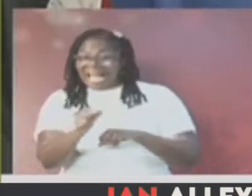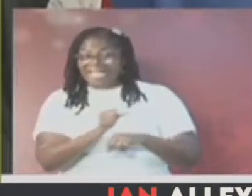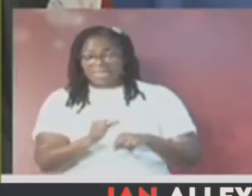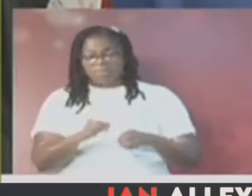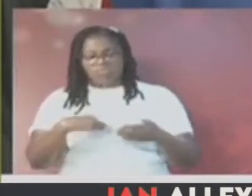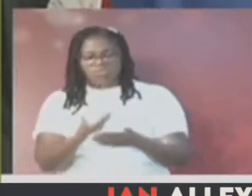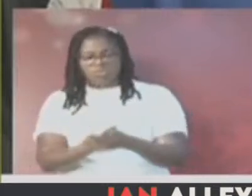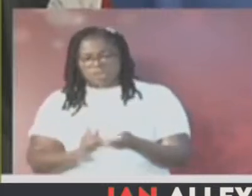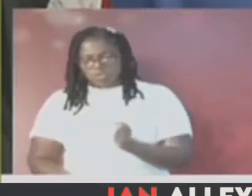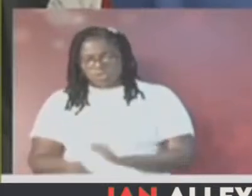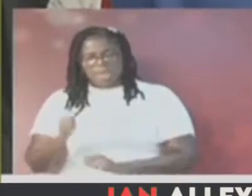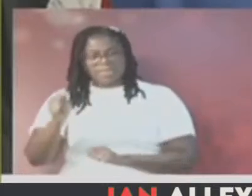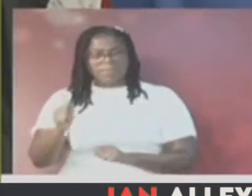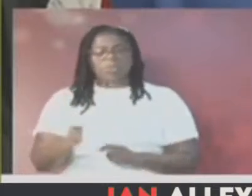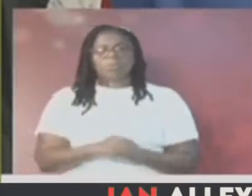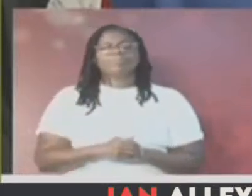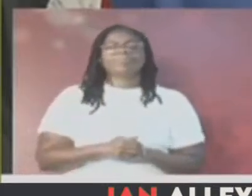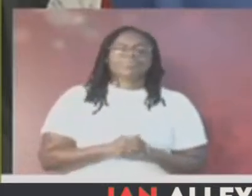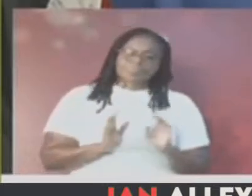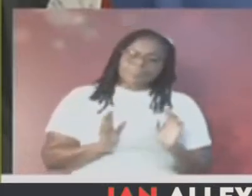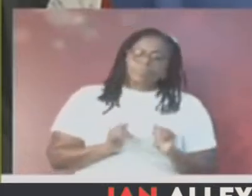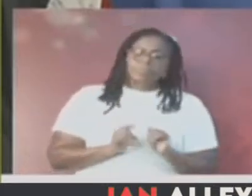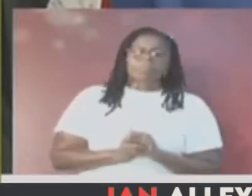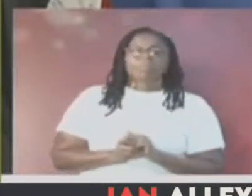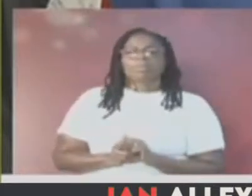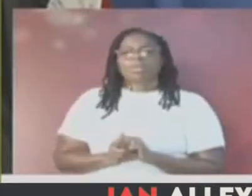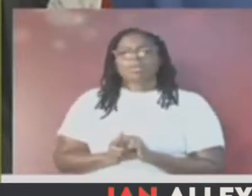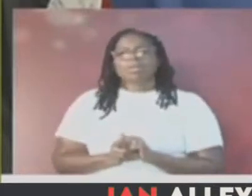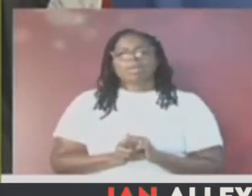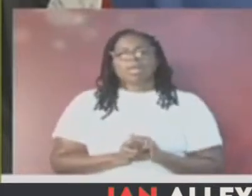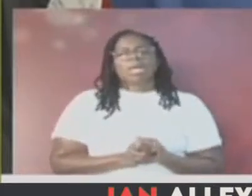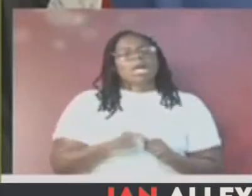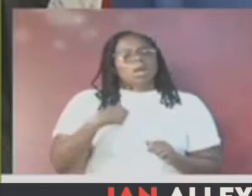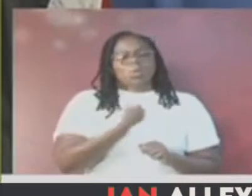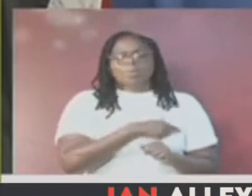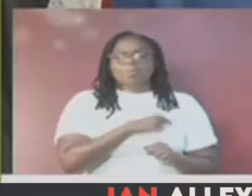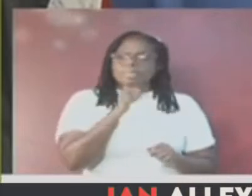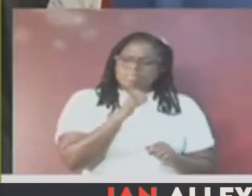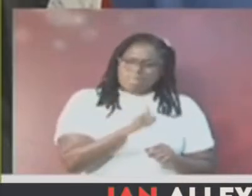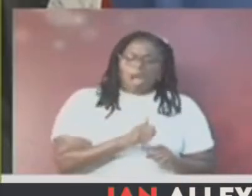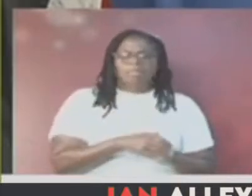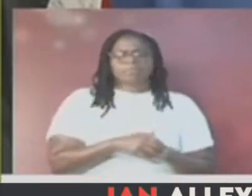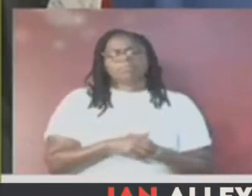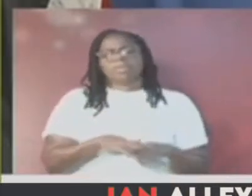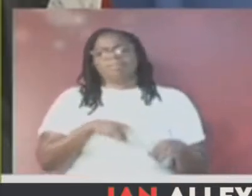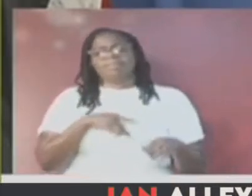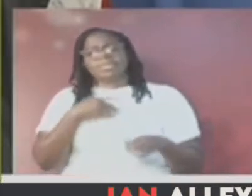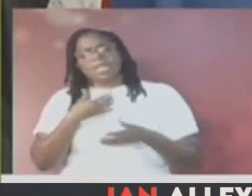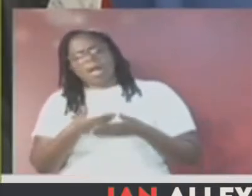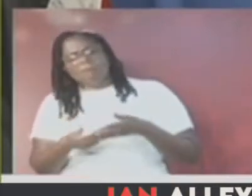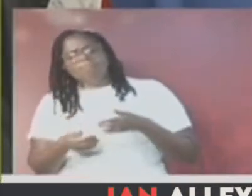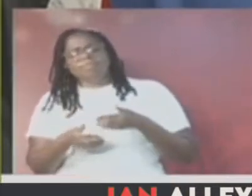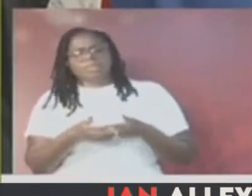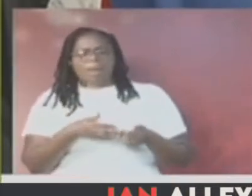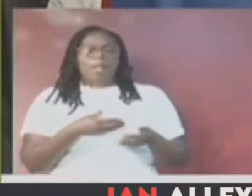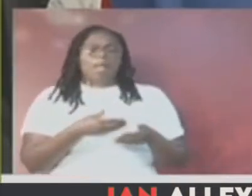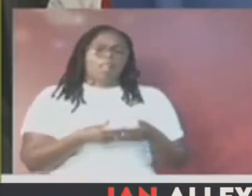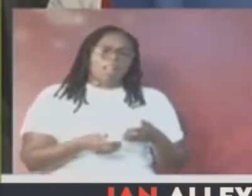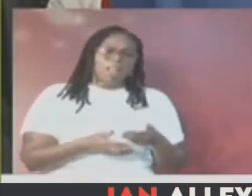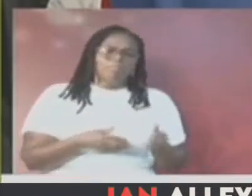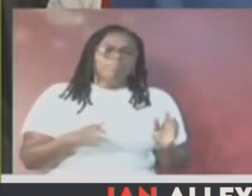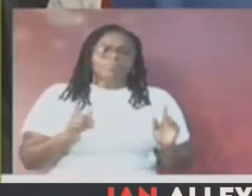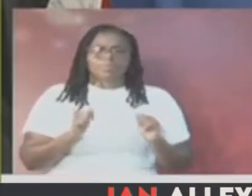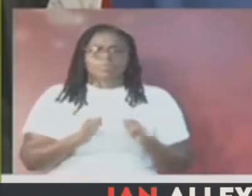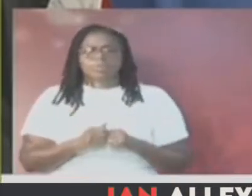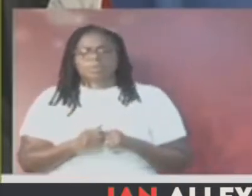We should not take a lot of comfort in the fact that if we focus in that way on